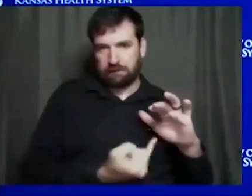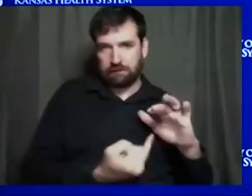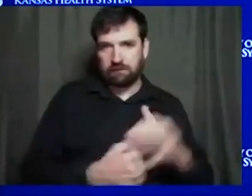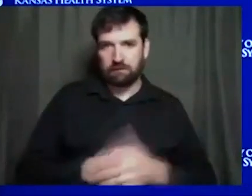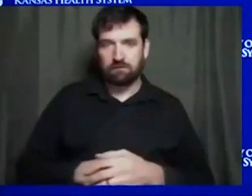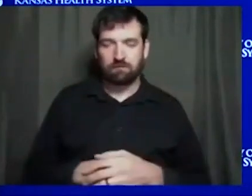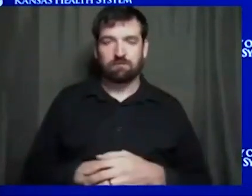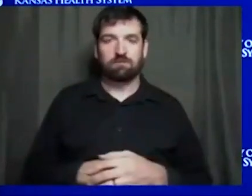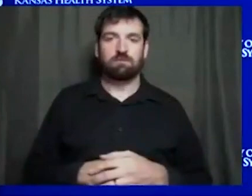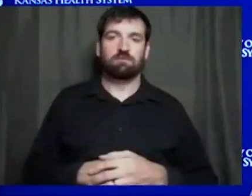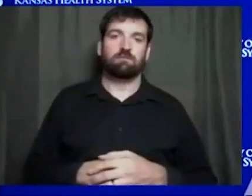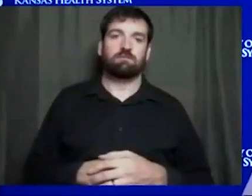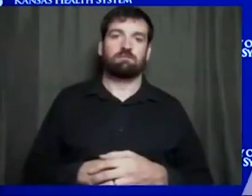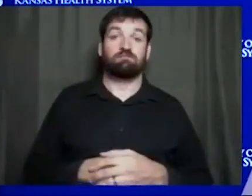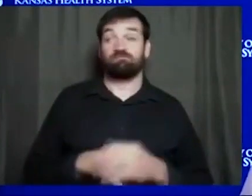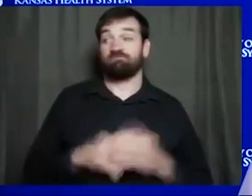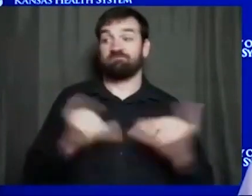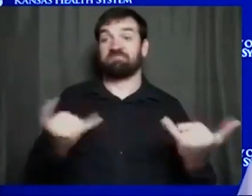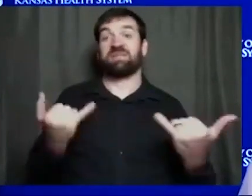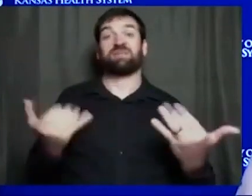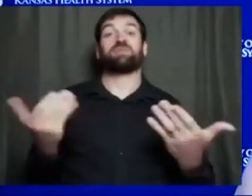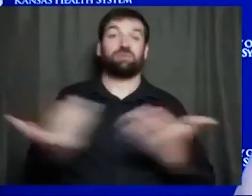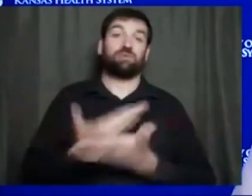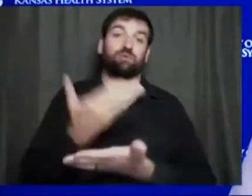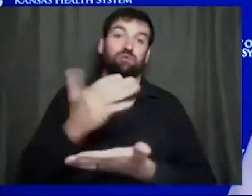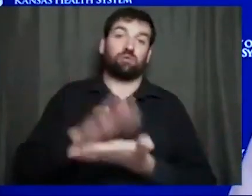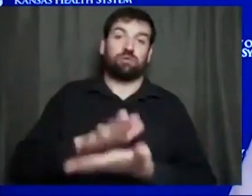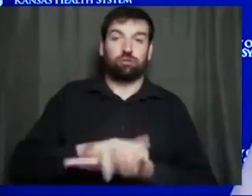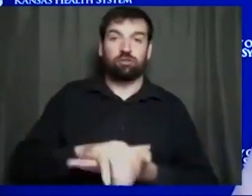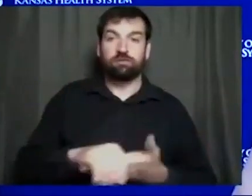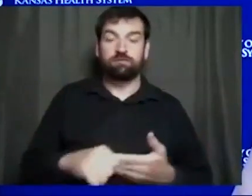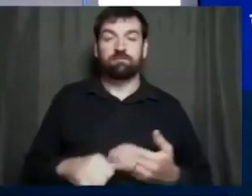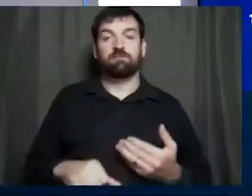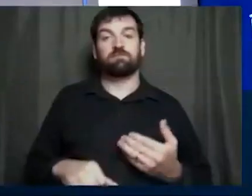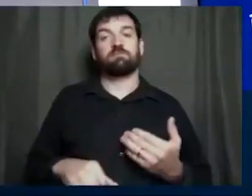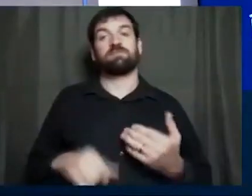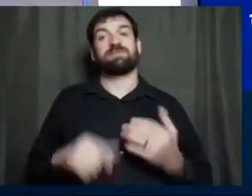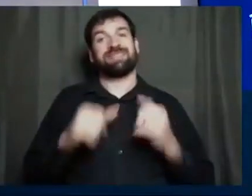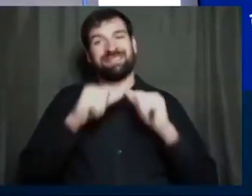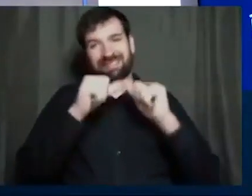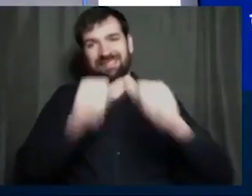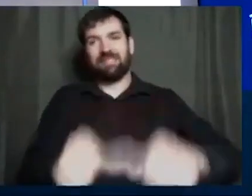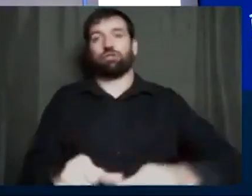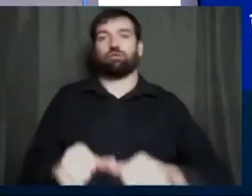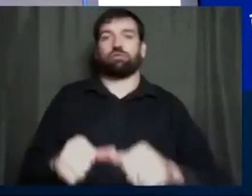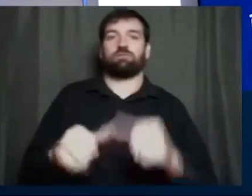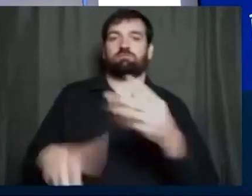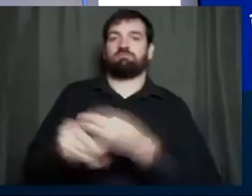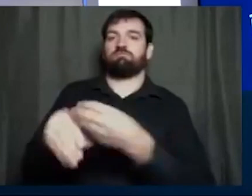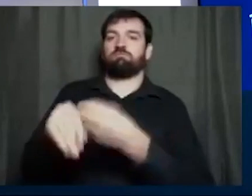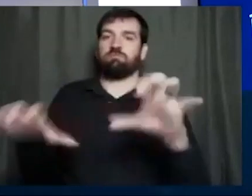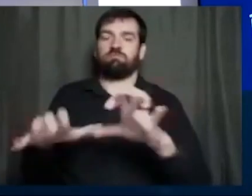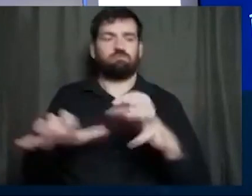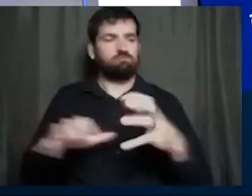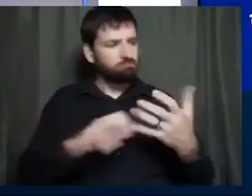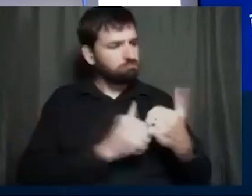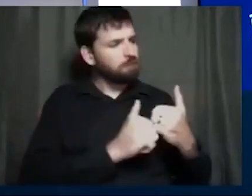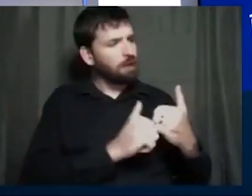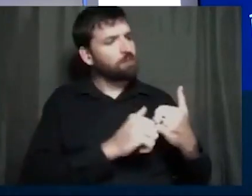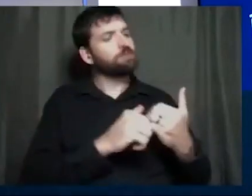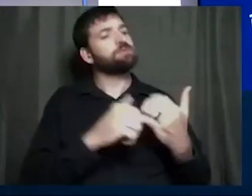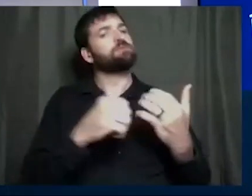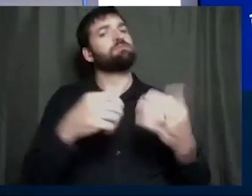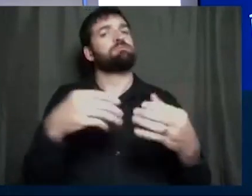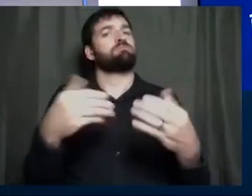new academic school year, and continuing to do those extracurriculars as well. Dr. Myers, how is this growing number of hospitalized kids with